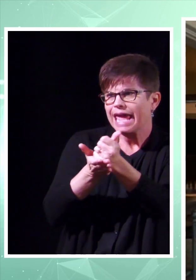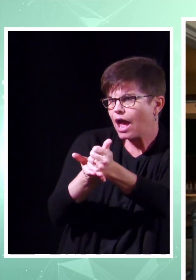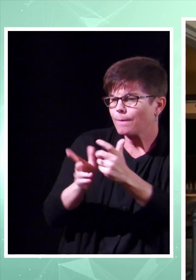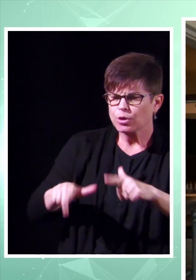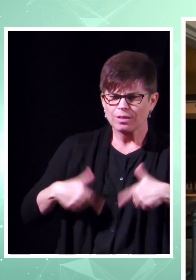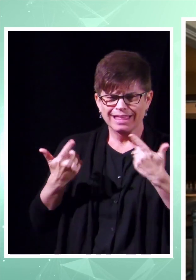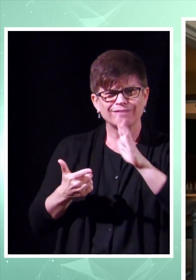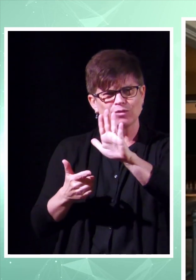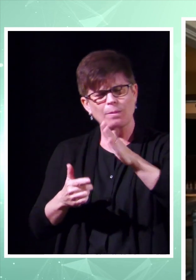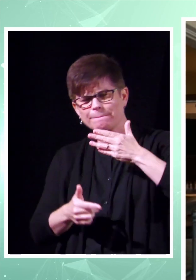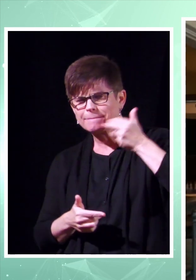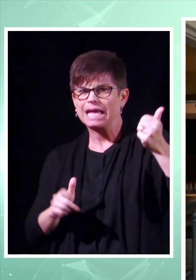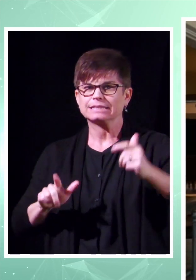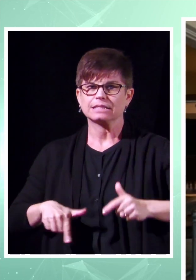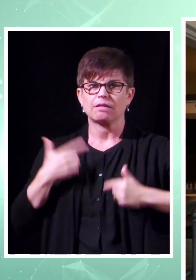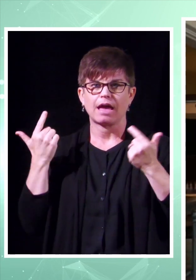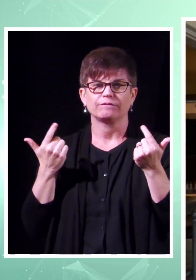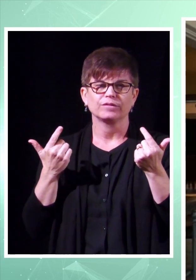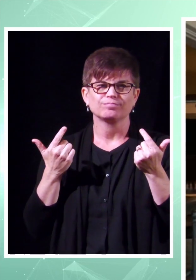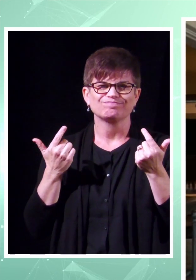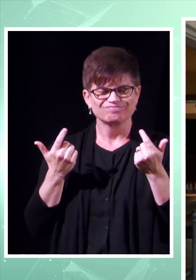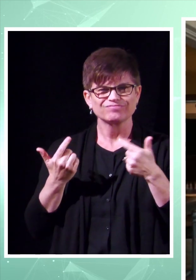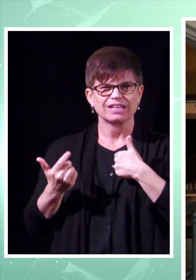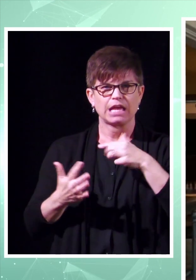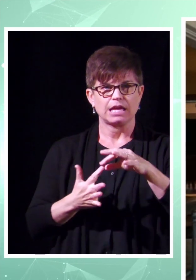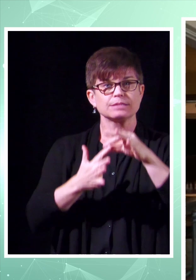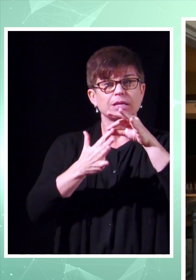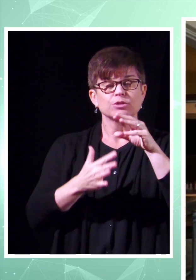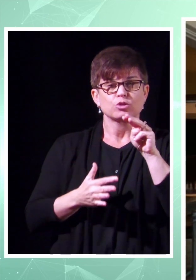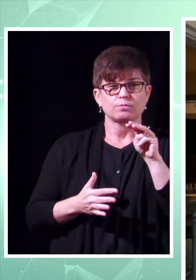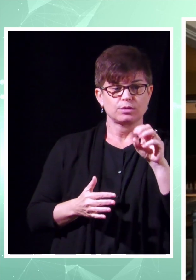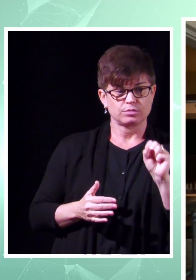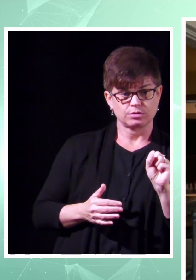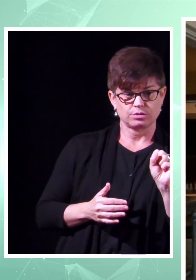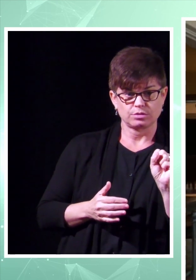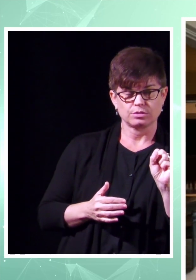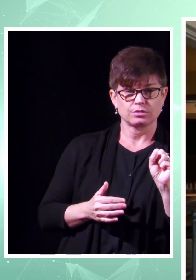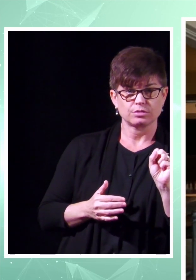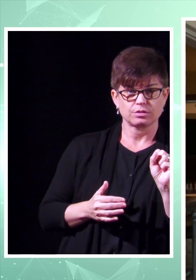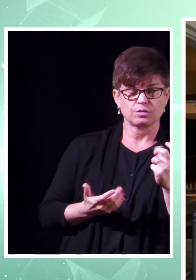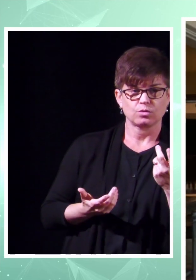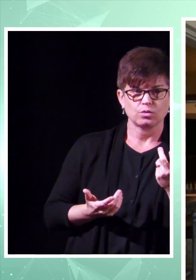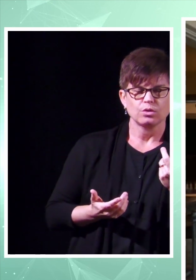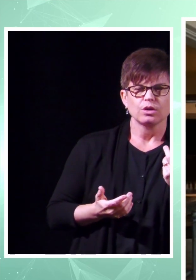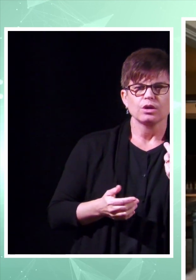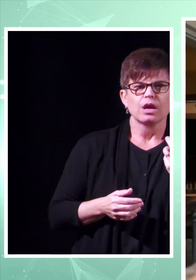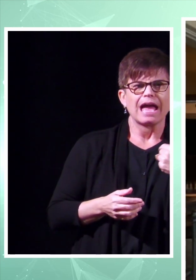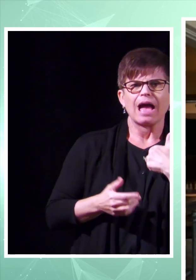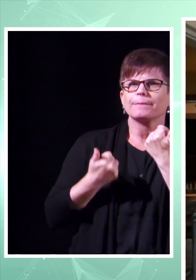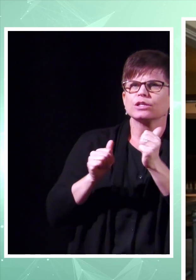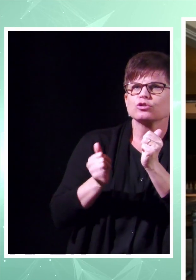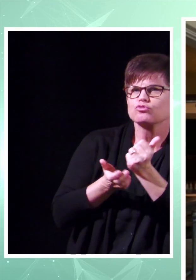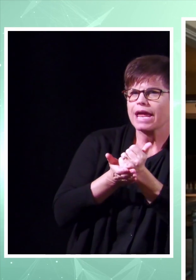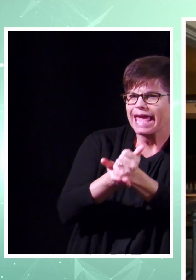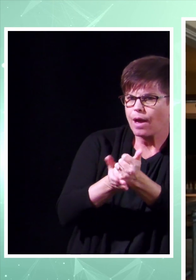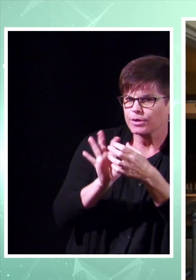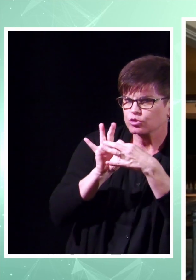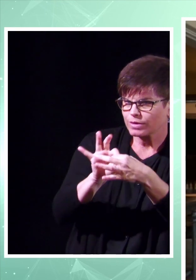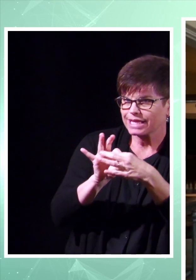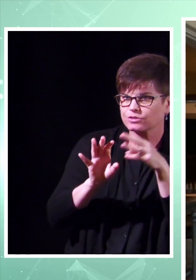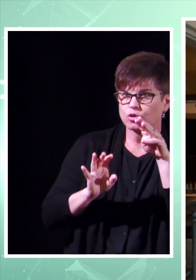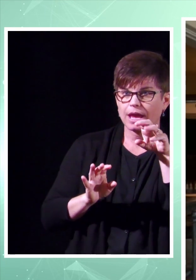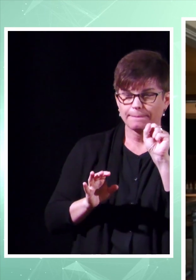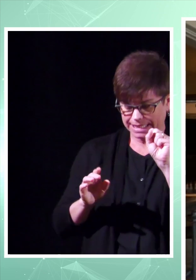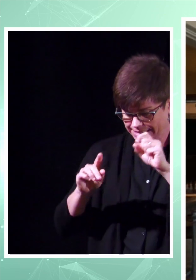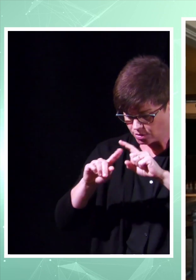best life. And I specialize in multiple sclerosis neurology. So I'm going to try to help you as it relates to your MS.